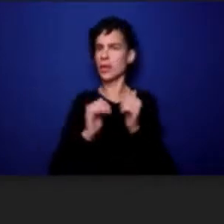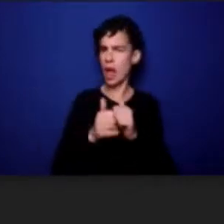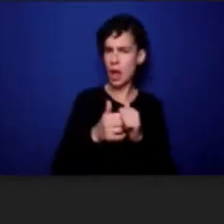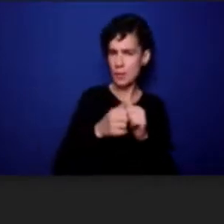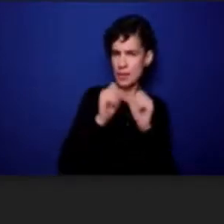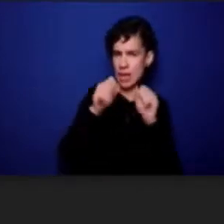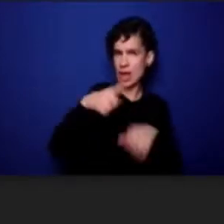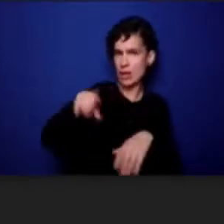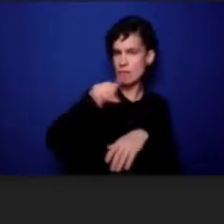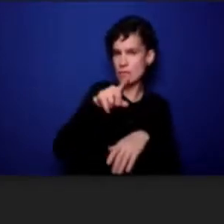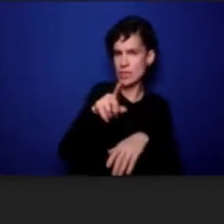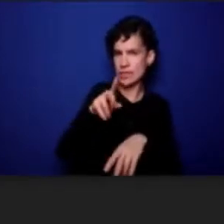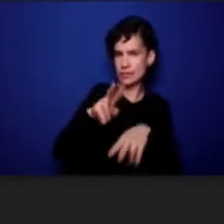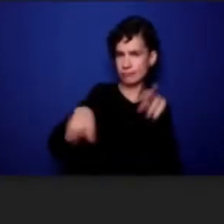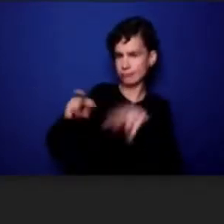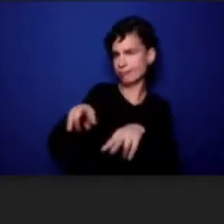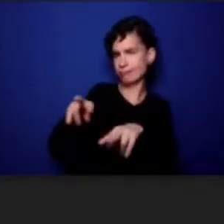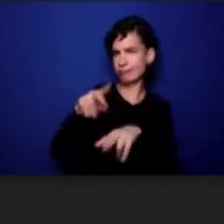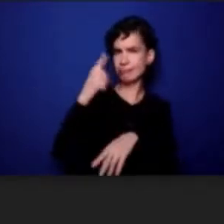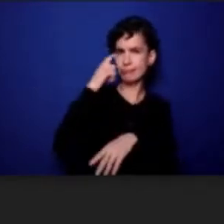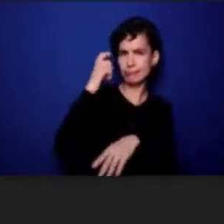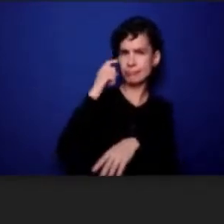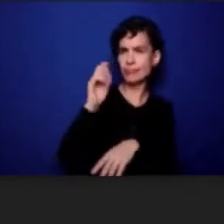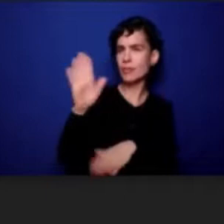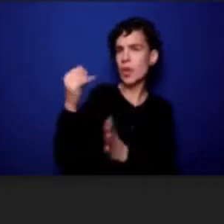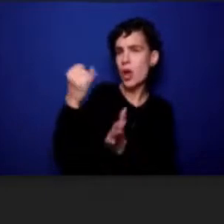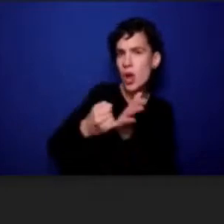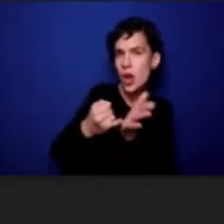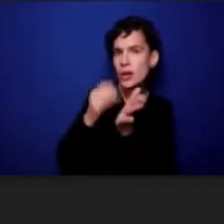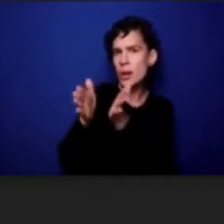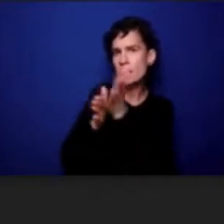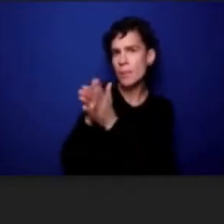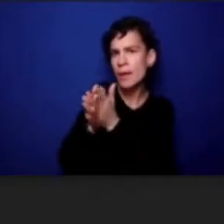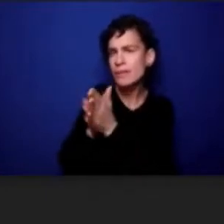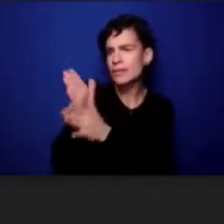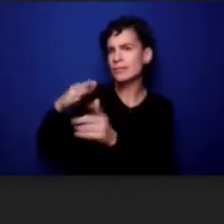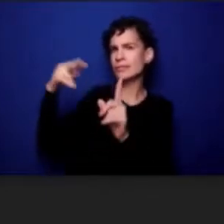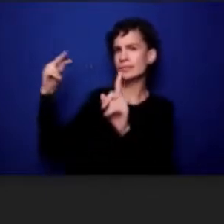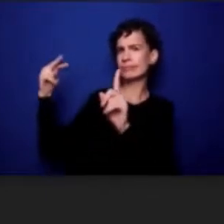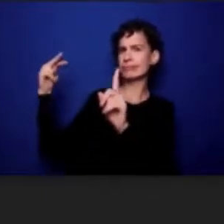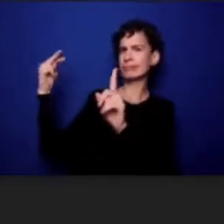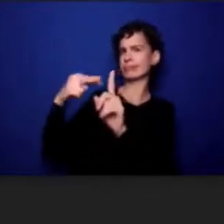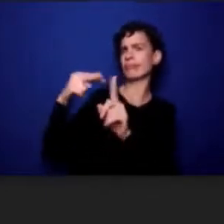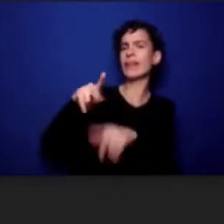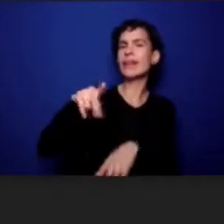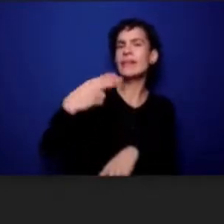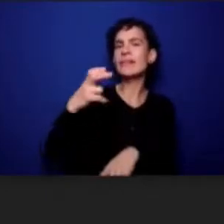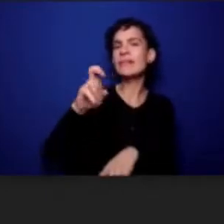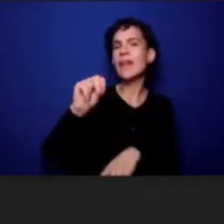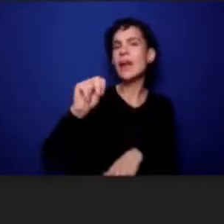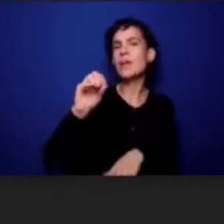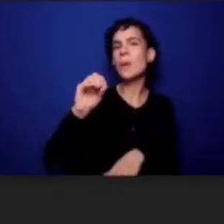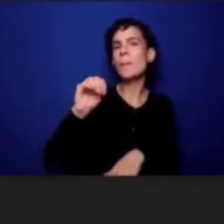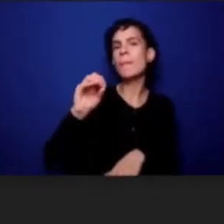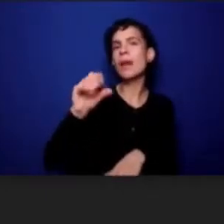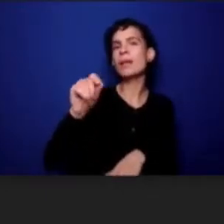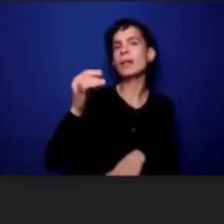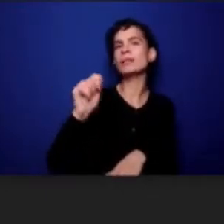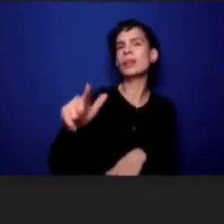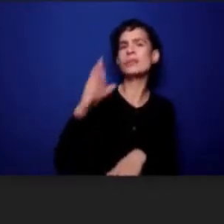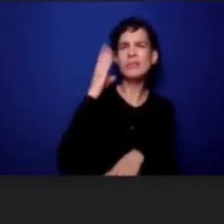artist's motivations in terms of how they're thinking about the phenomenological experience of their work and how it might link to